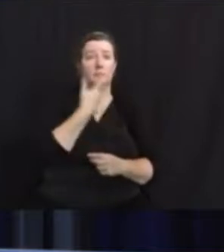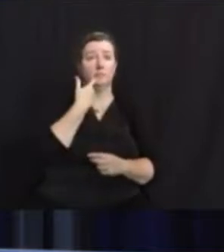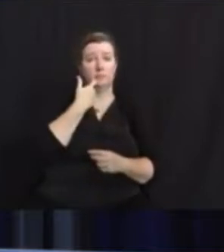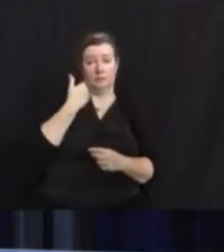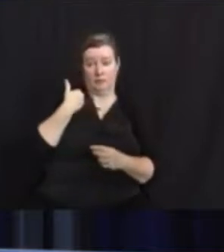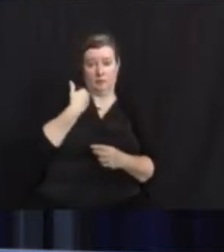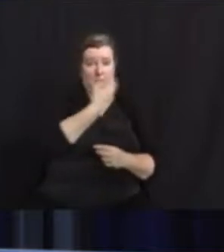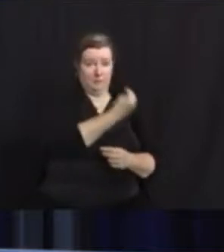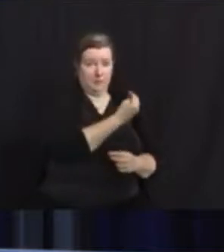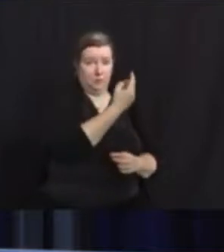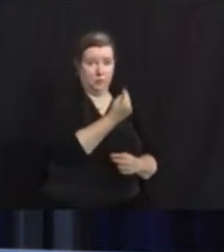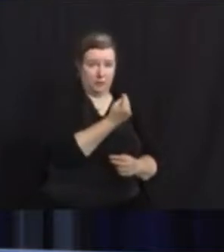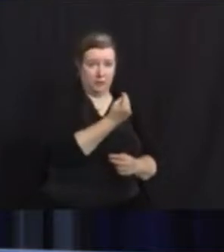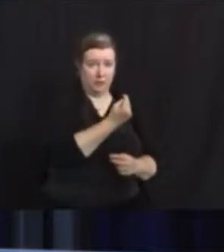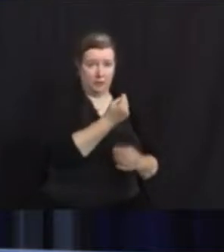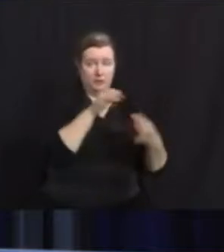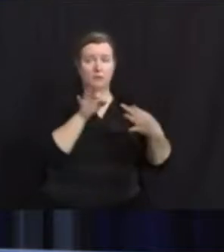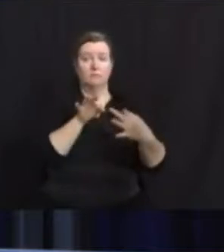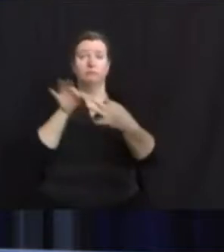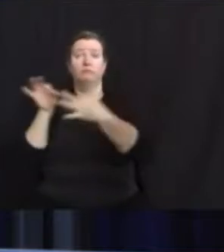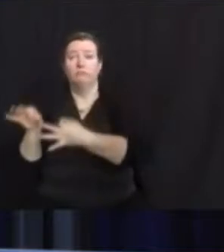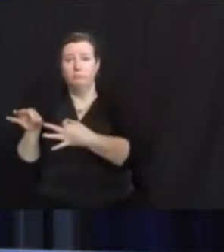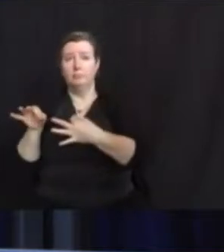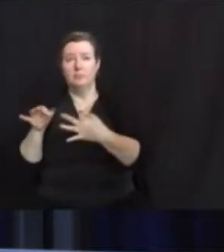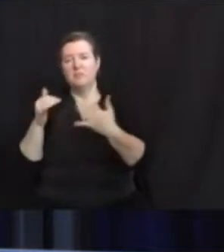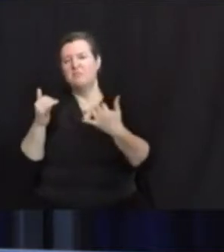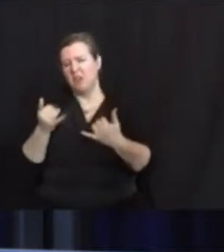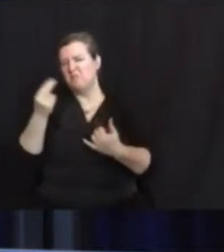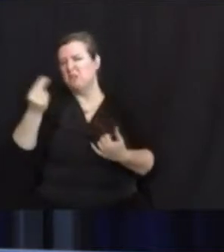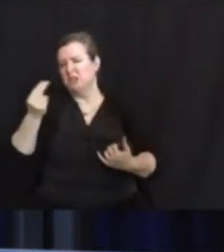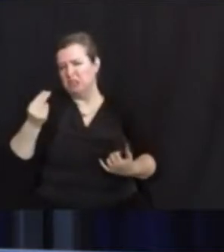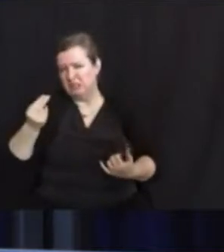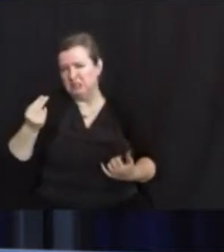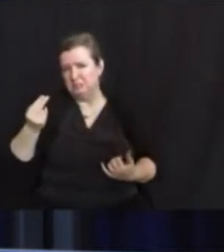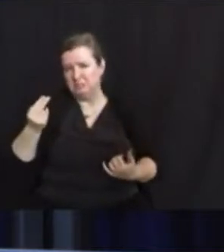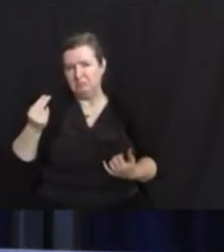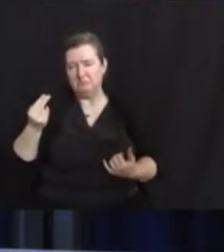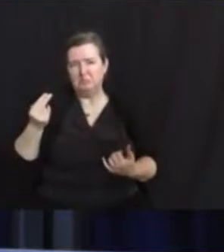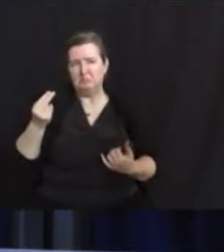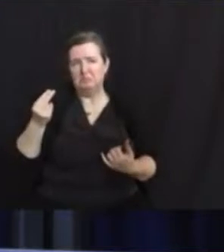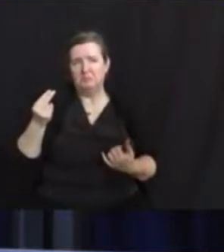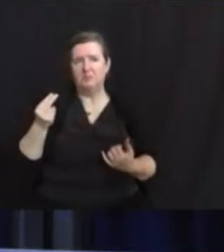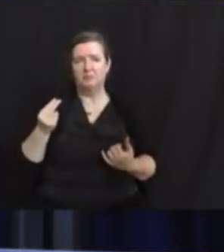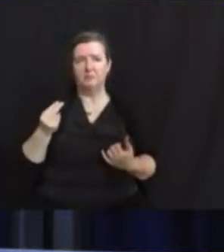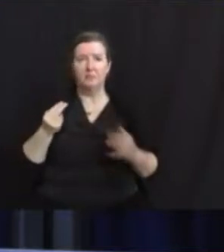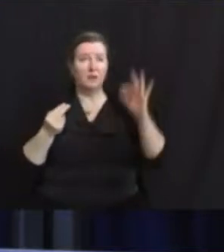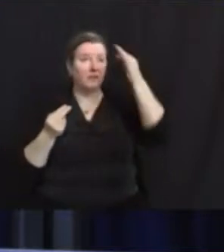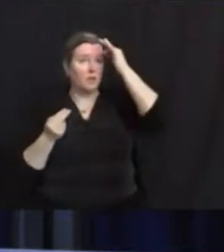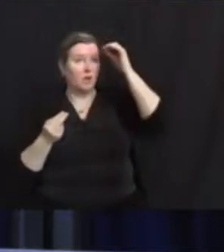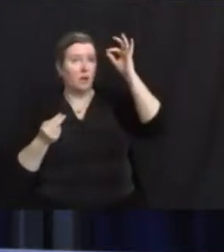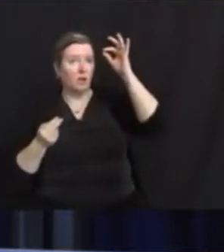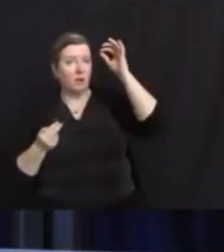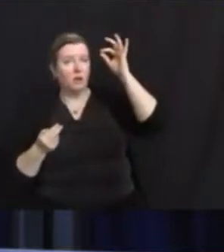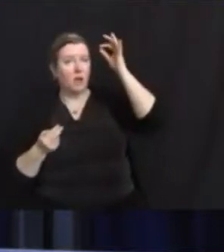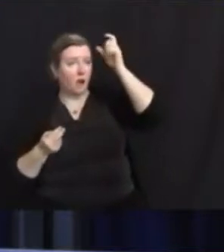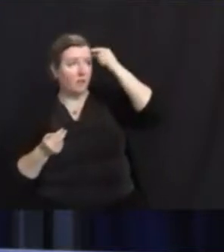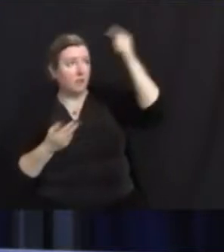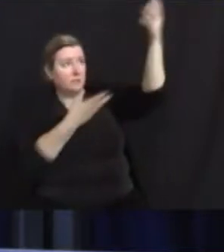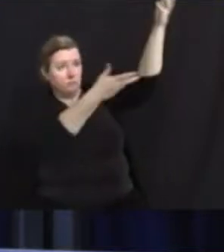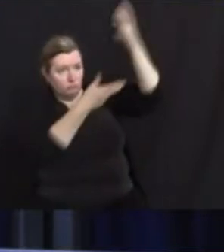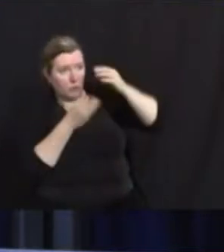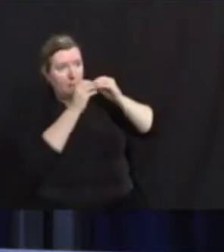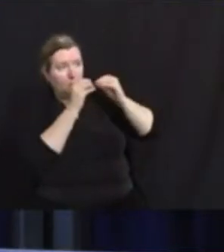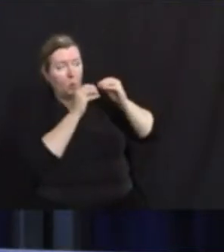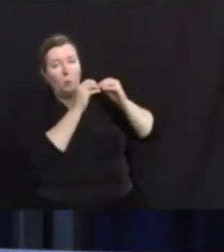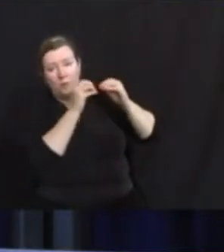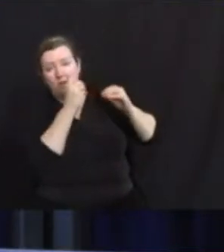to today or Thursday. We continue to see increases in allocations, and the federal government continues to assure us that we will receive all